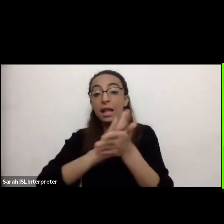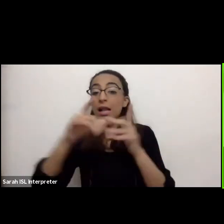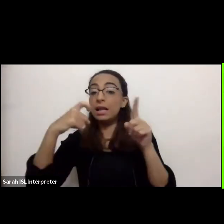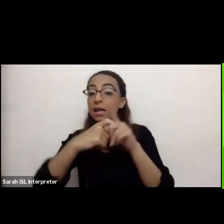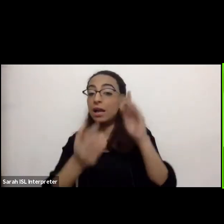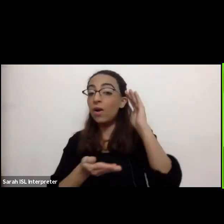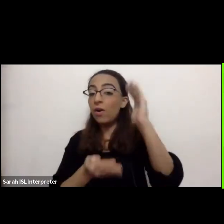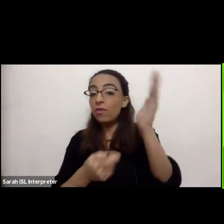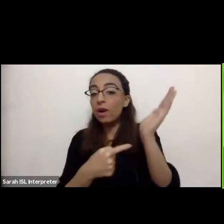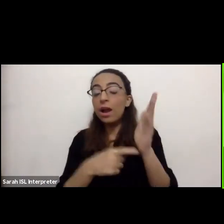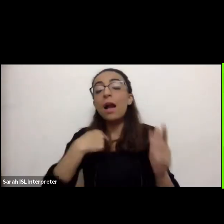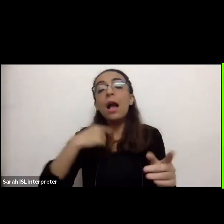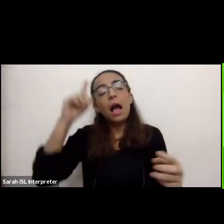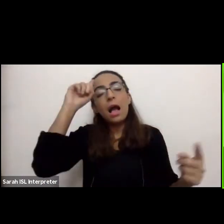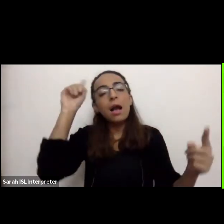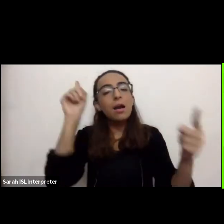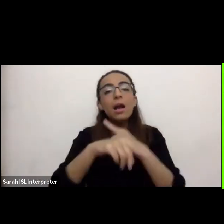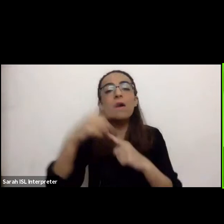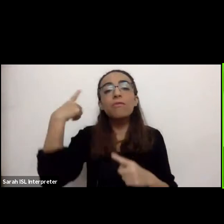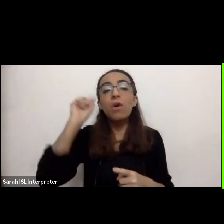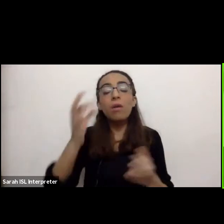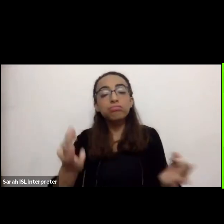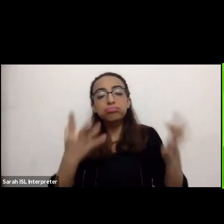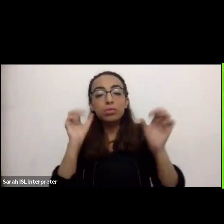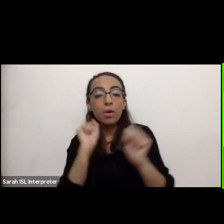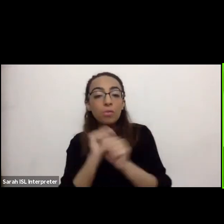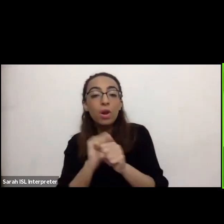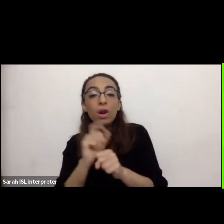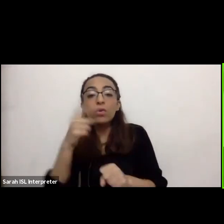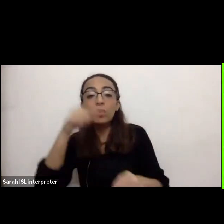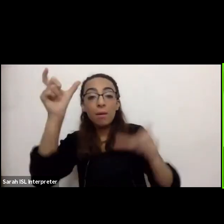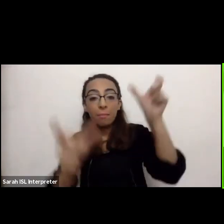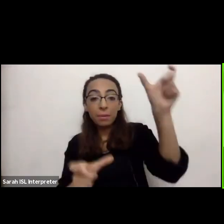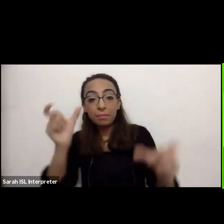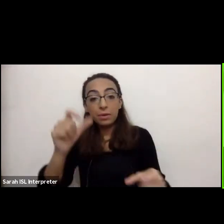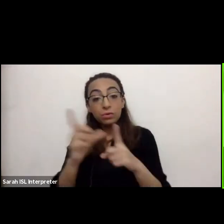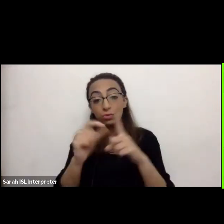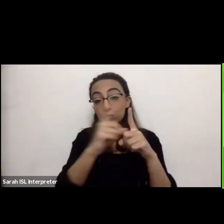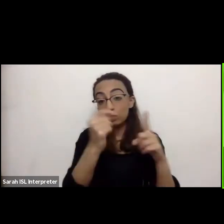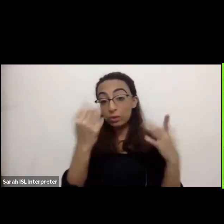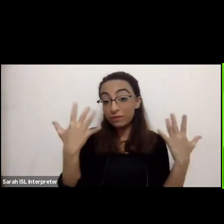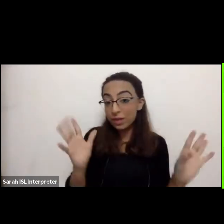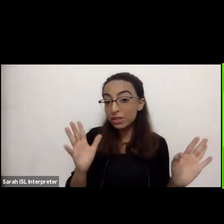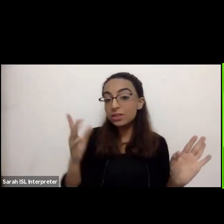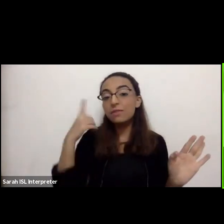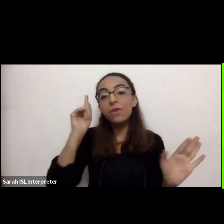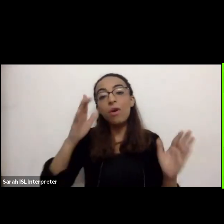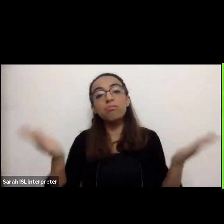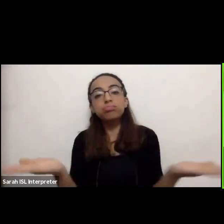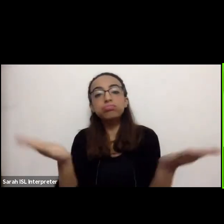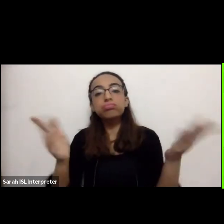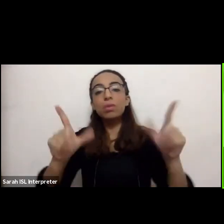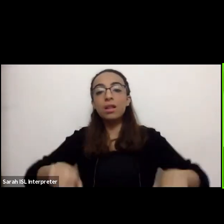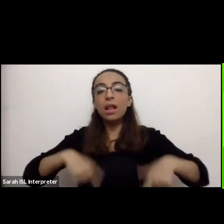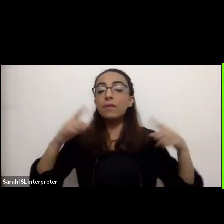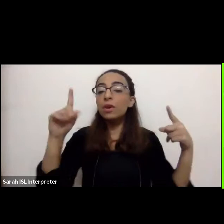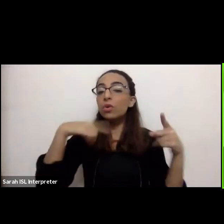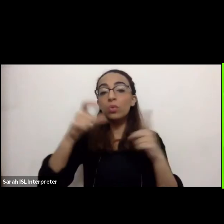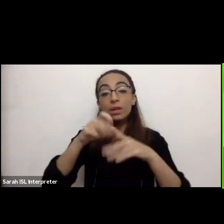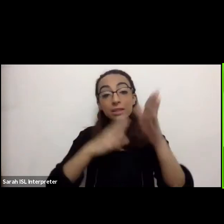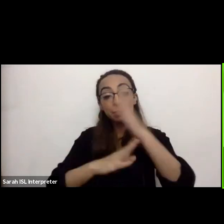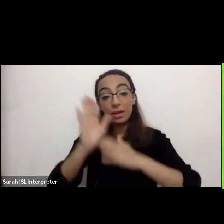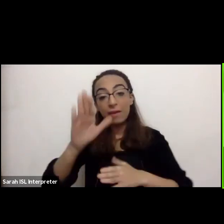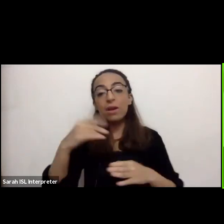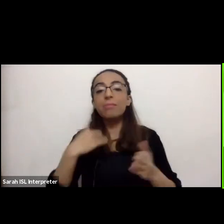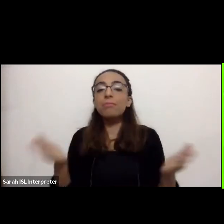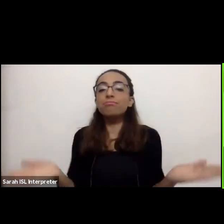aims to recognize and honor the exemplary work done by individuals and organizations towards improving the lives of people with